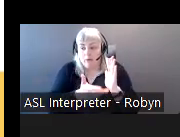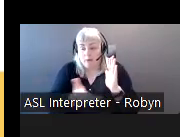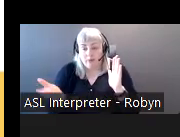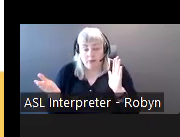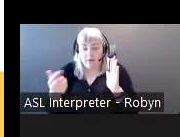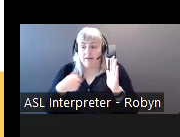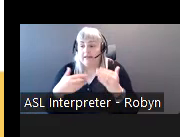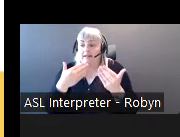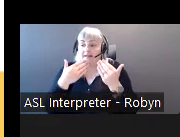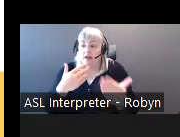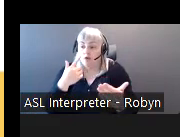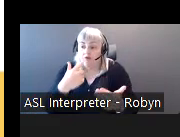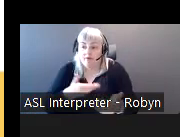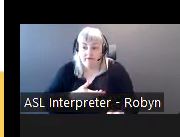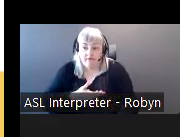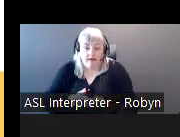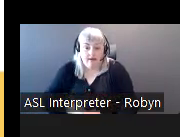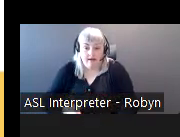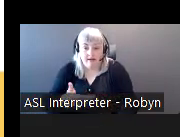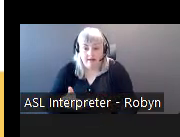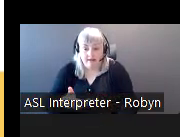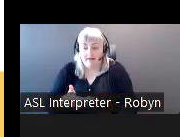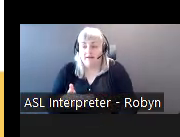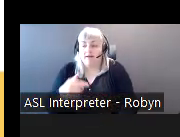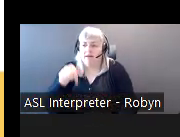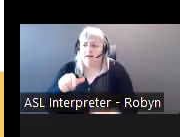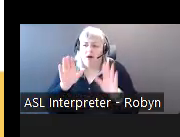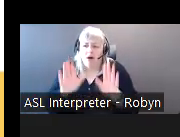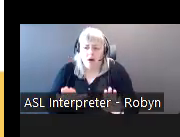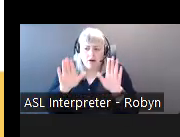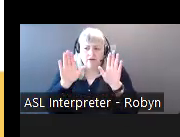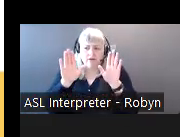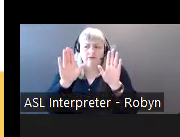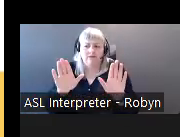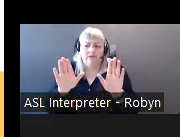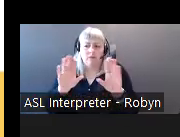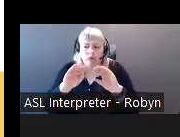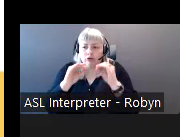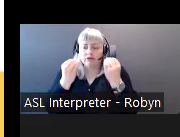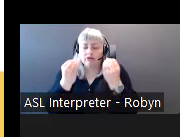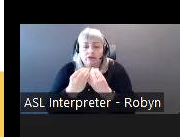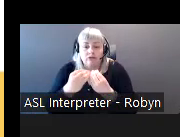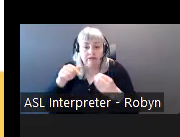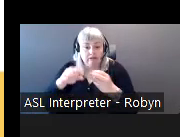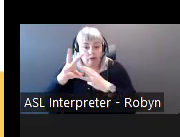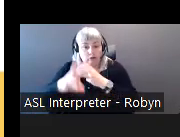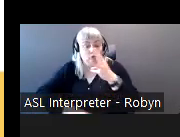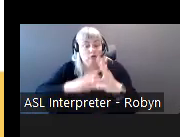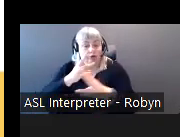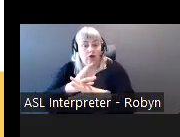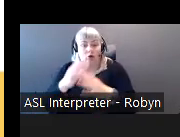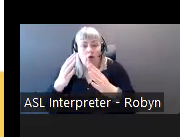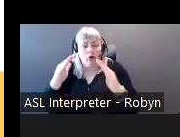me. This is an incredible organization that makes the world a better place. And I am